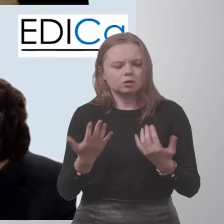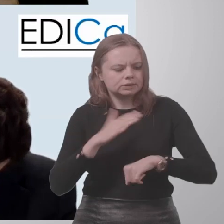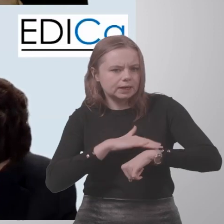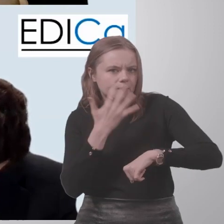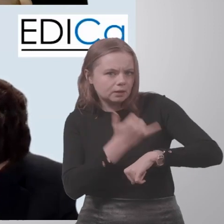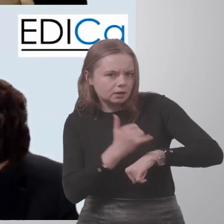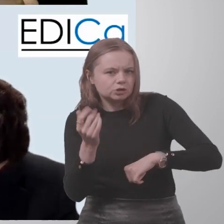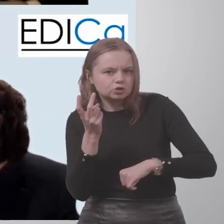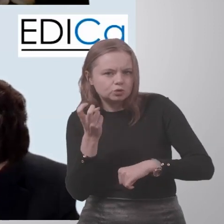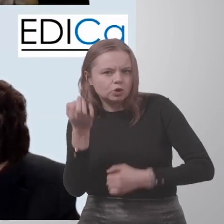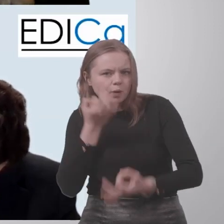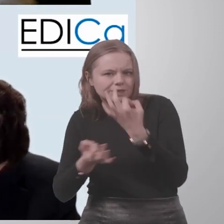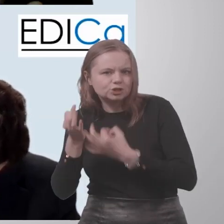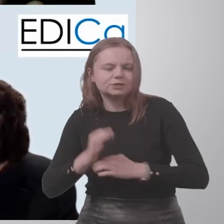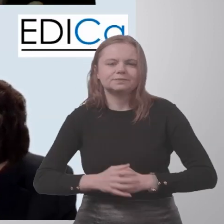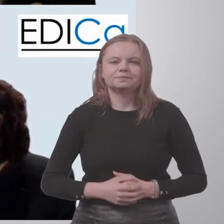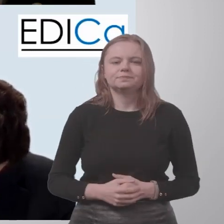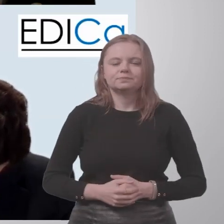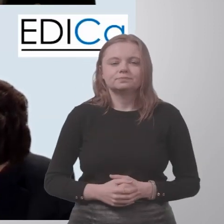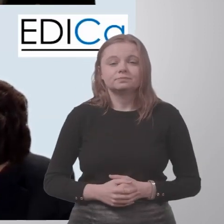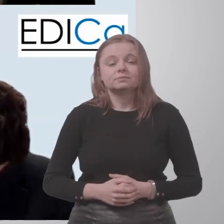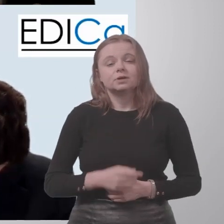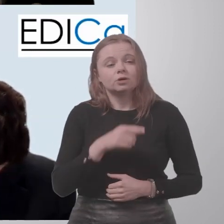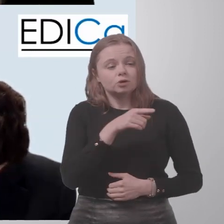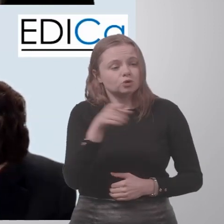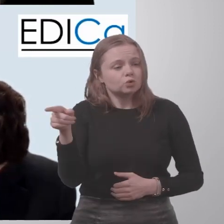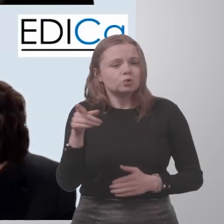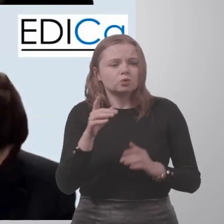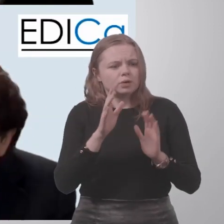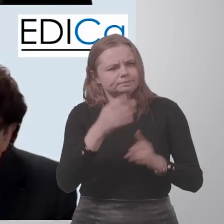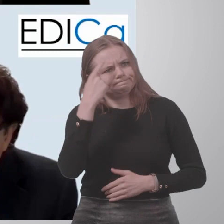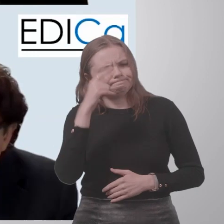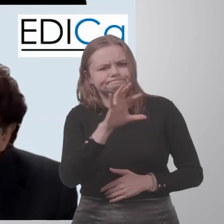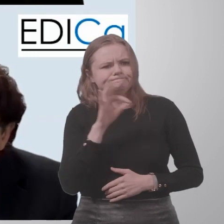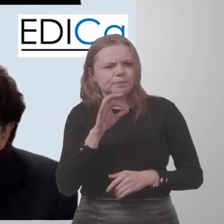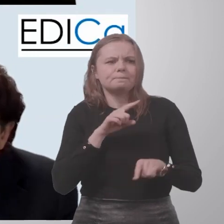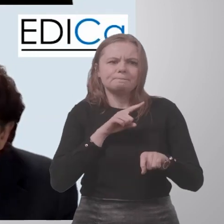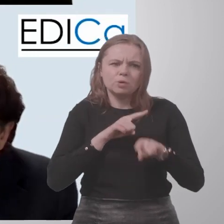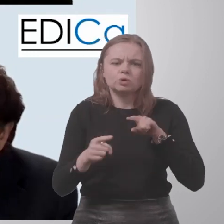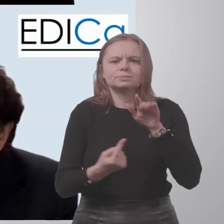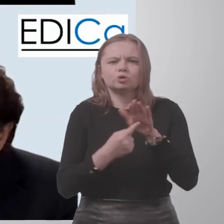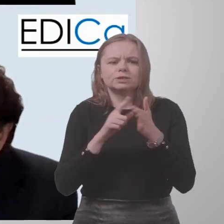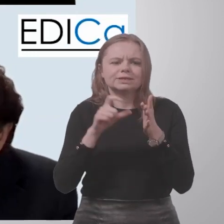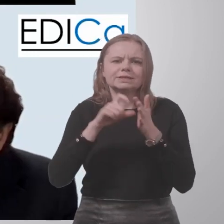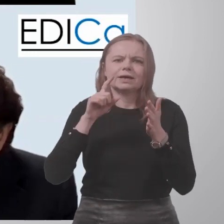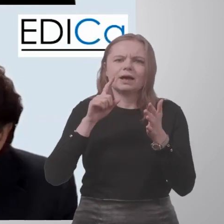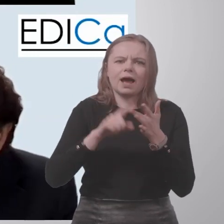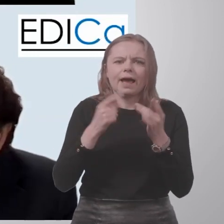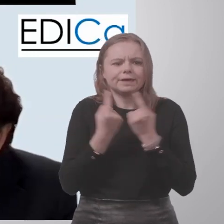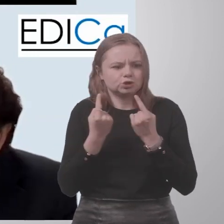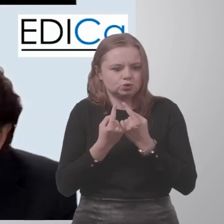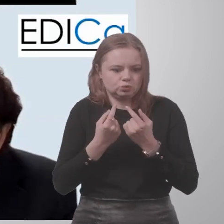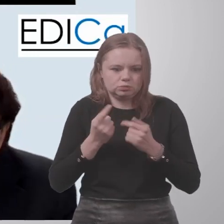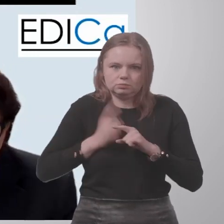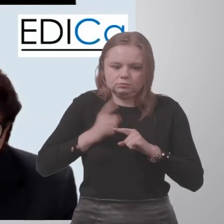in 2 more questions. If you had to choose the most important EDI issue to be solved through the EDI Caucus right now in